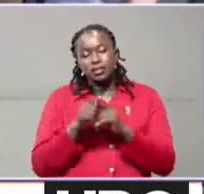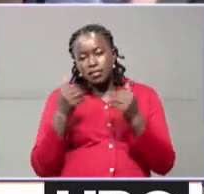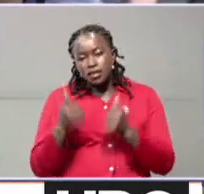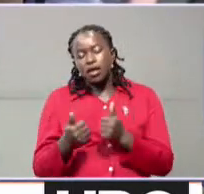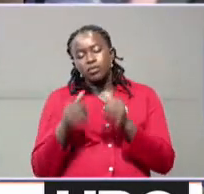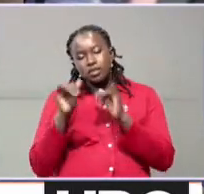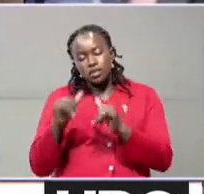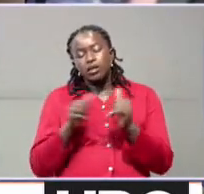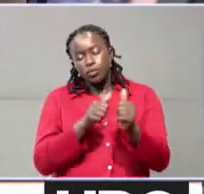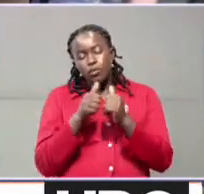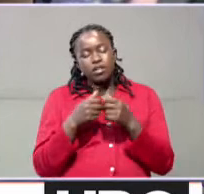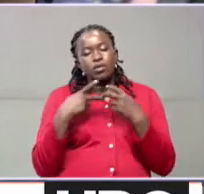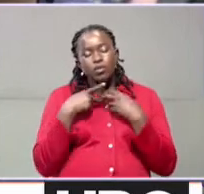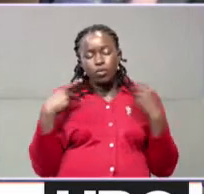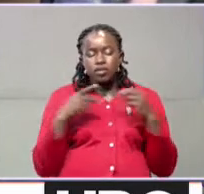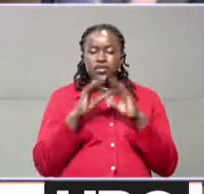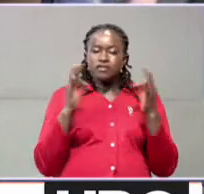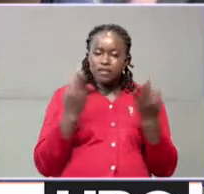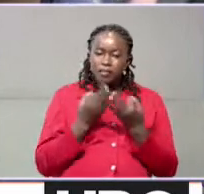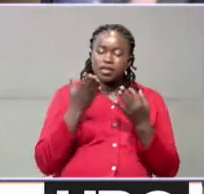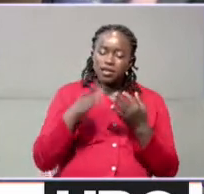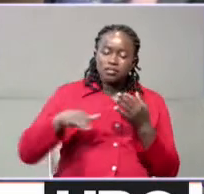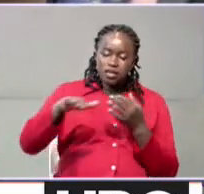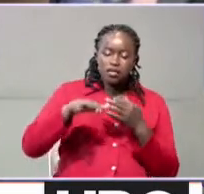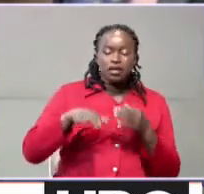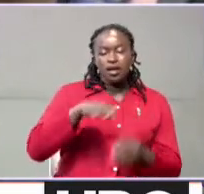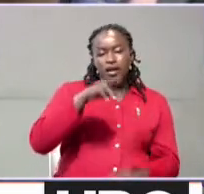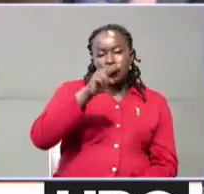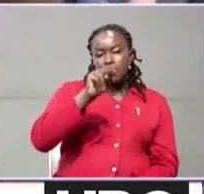in nangoho town council